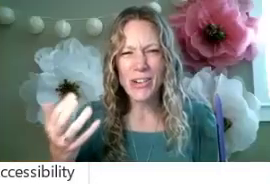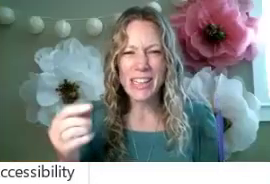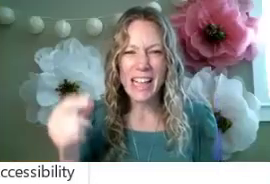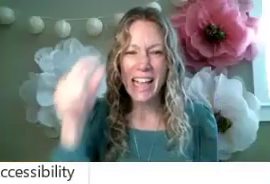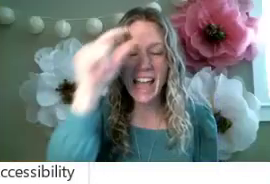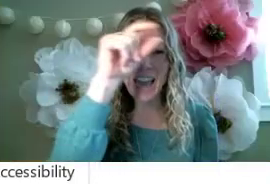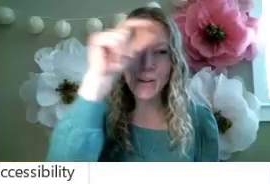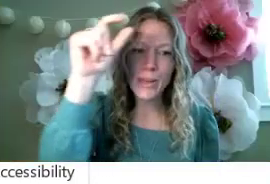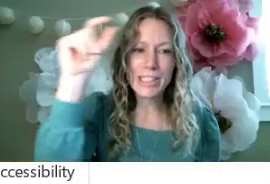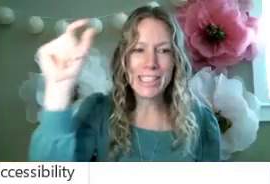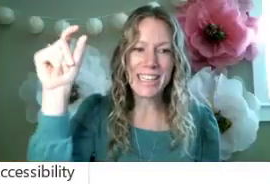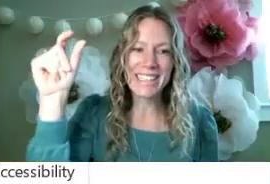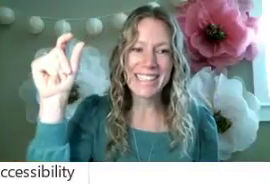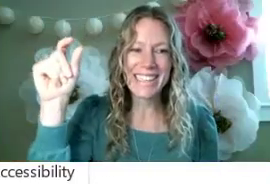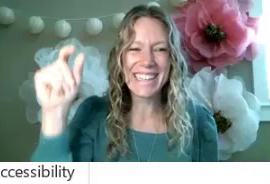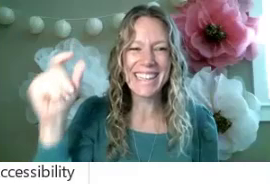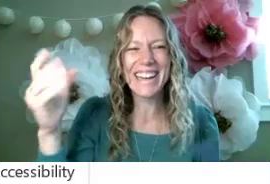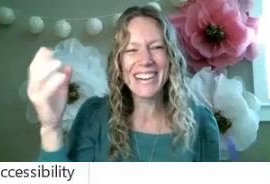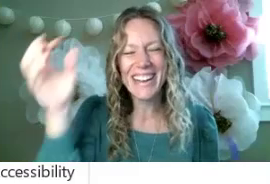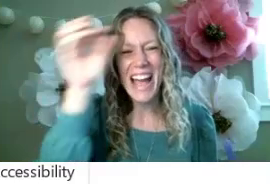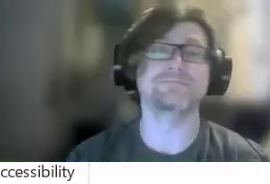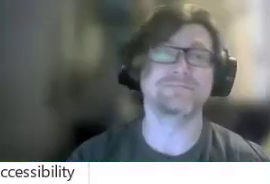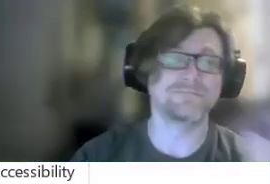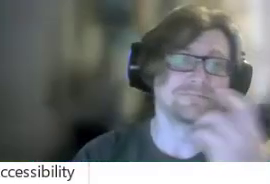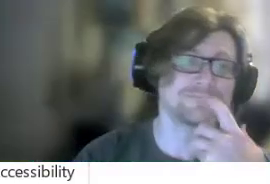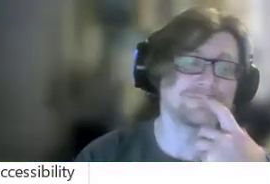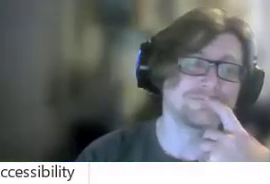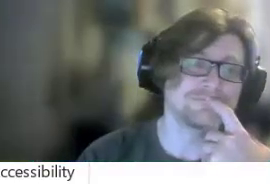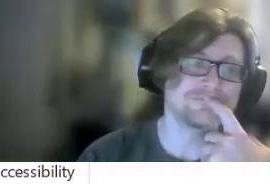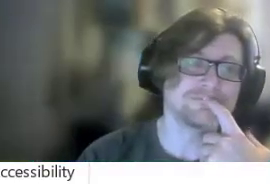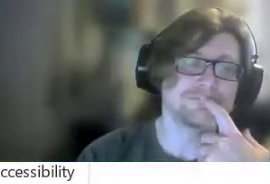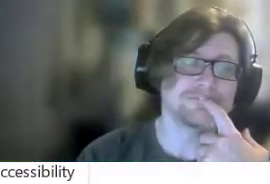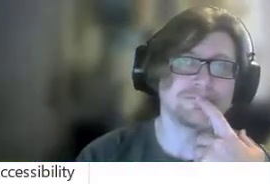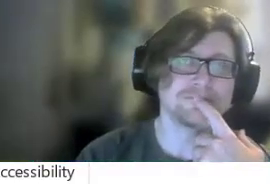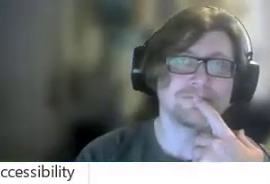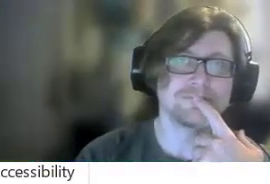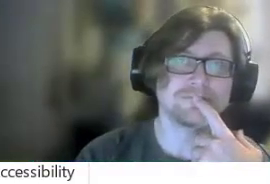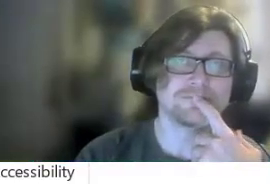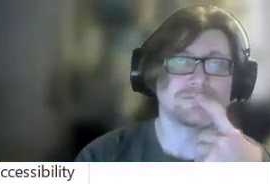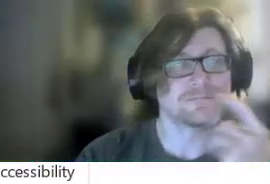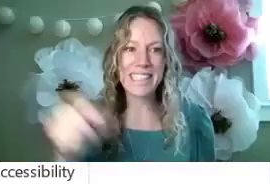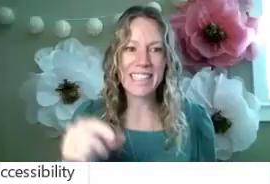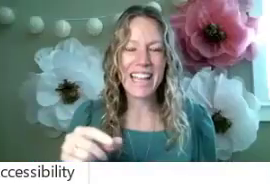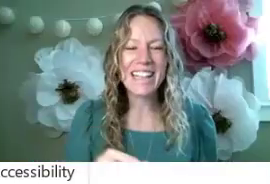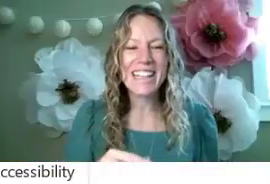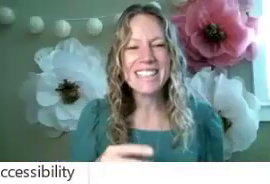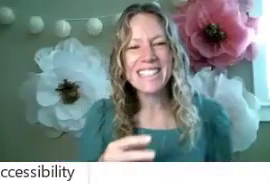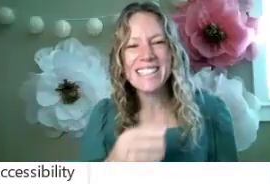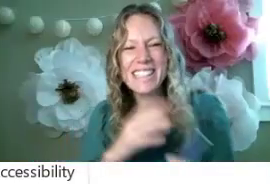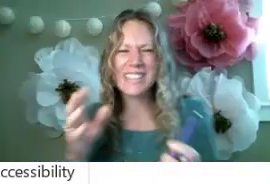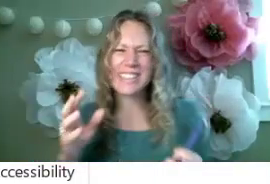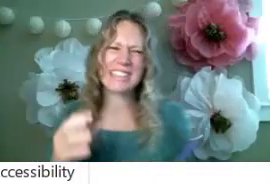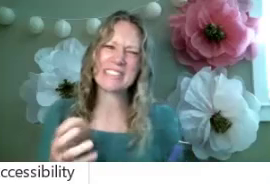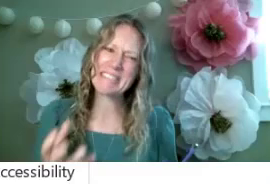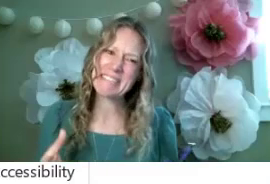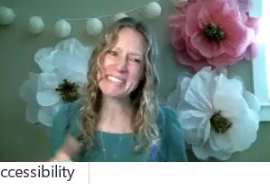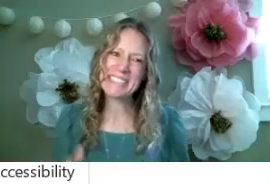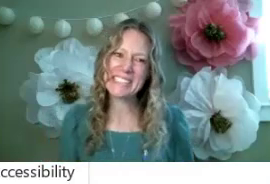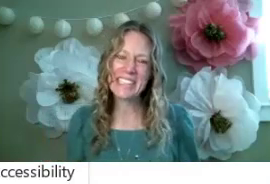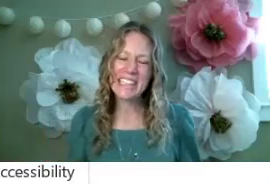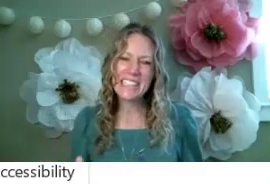really awkward, like a question, a question about email and then the question. And it's just a